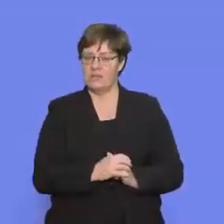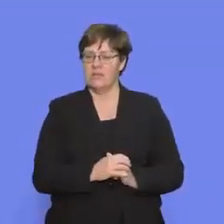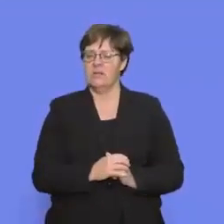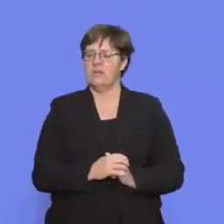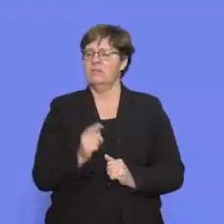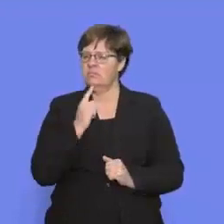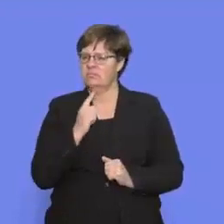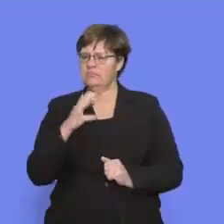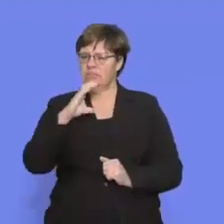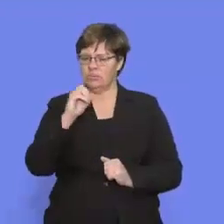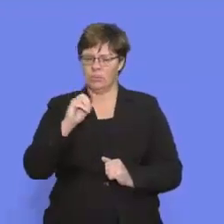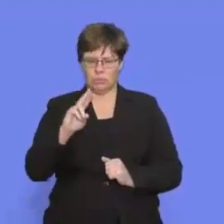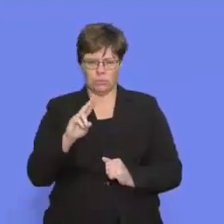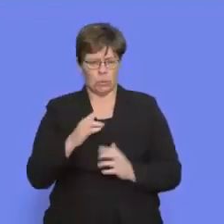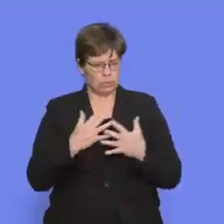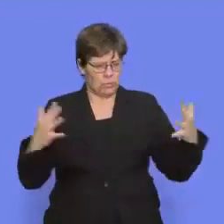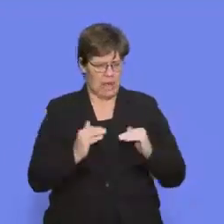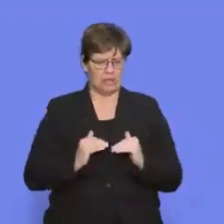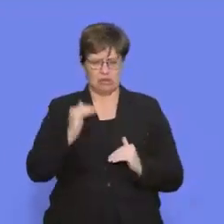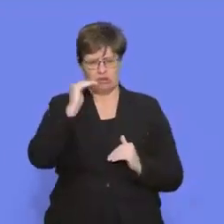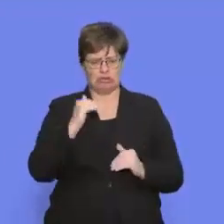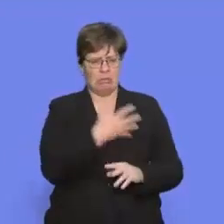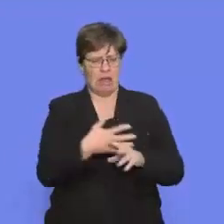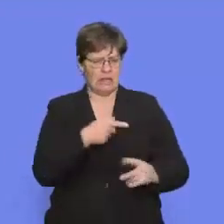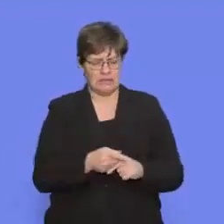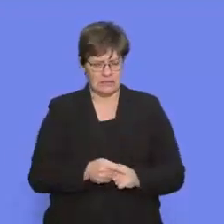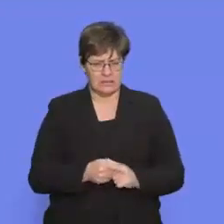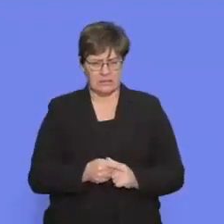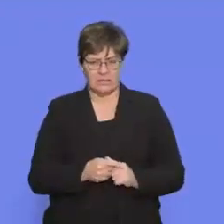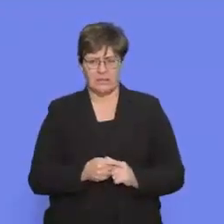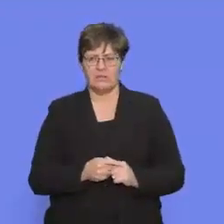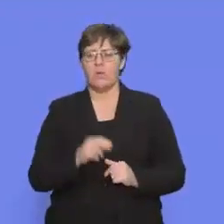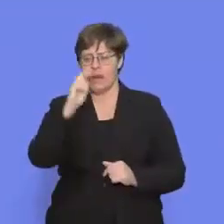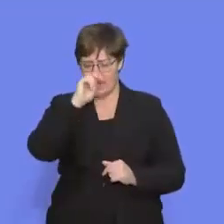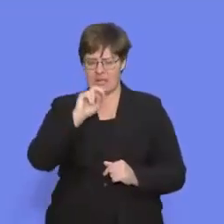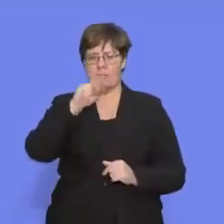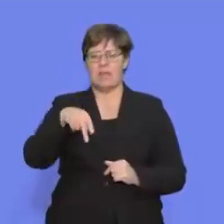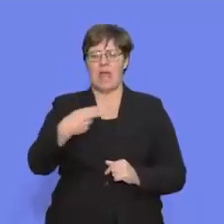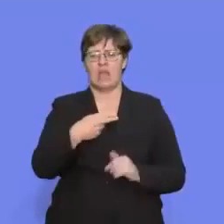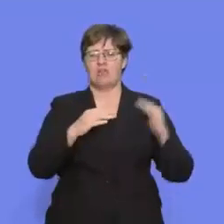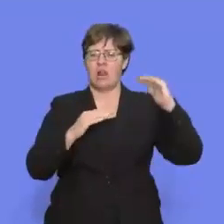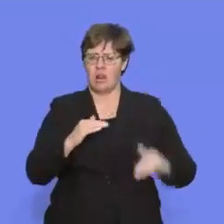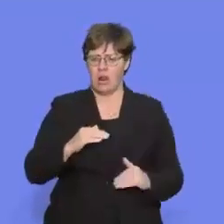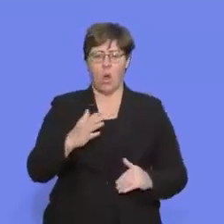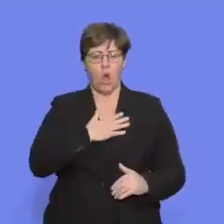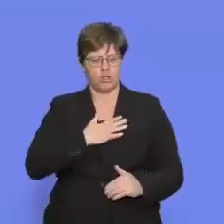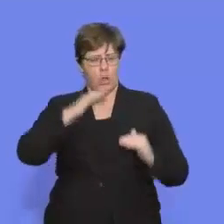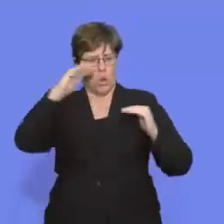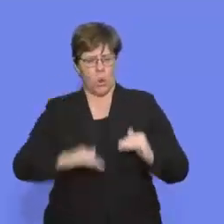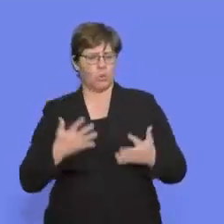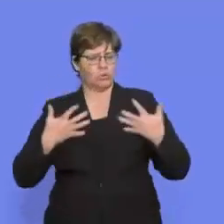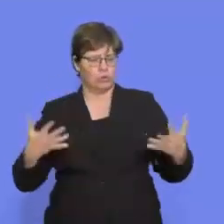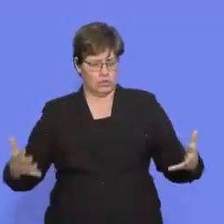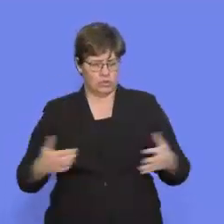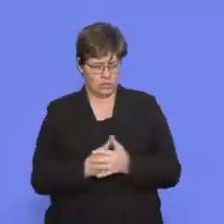And the level decrease the pH and decrease in oxygen. So what will happen? The receptors will